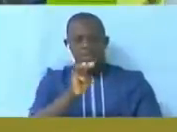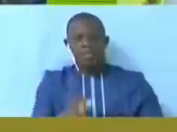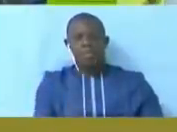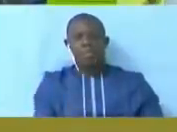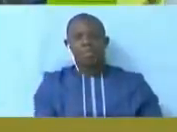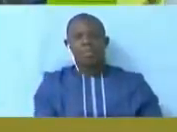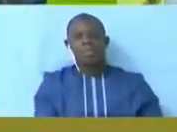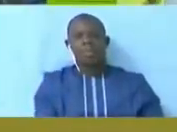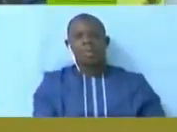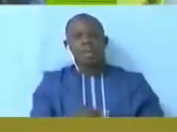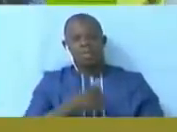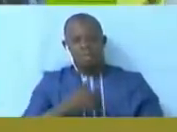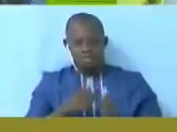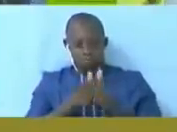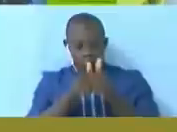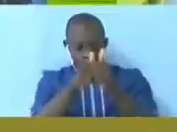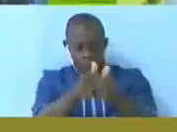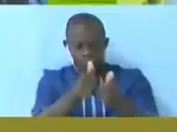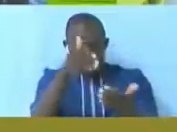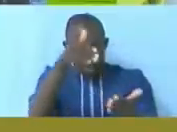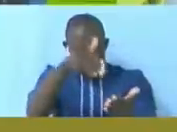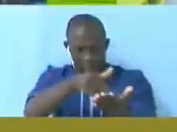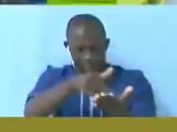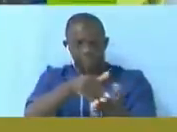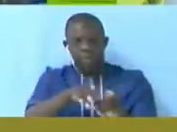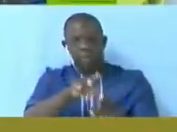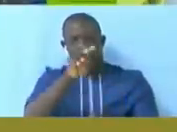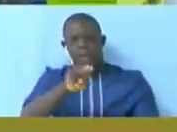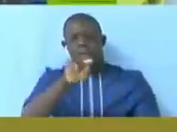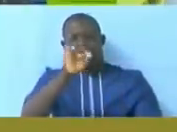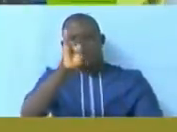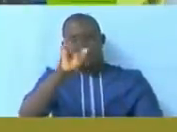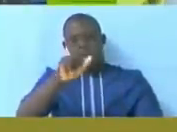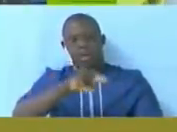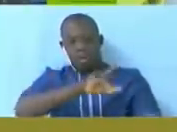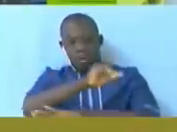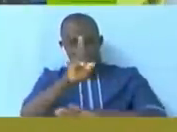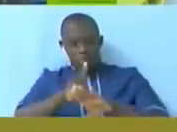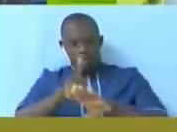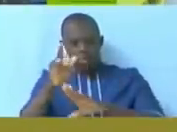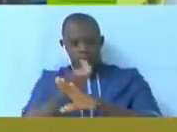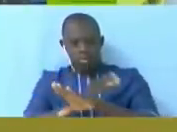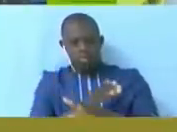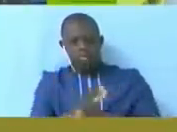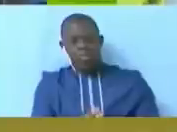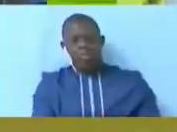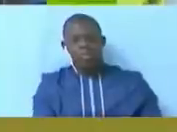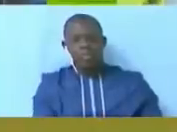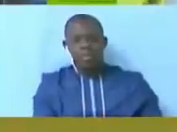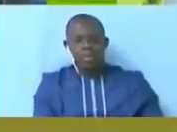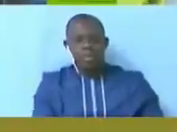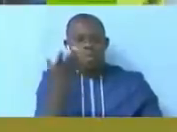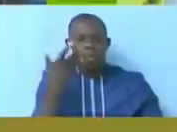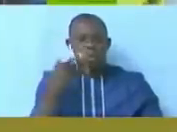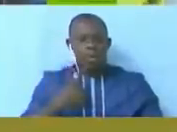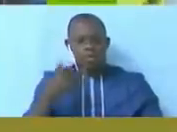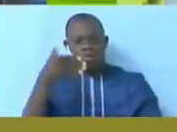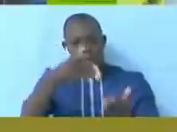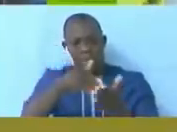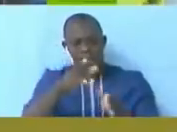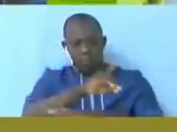tenen wala. So I escorted them to the NIA. Ntentam bi de nyaado ndata ngitam bi ndata NIA. But when I reach,